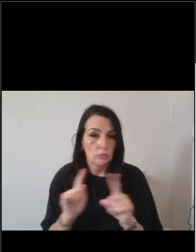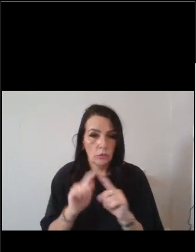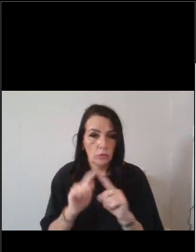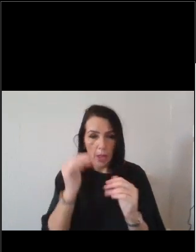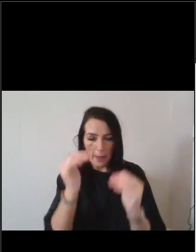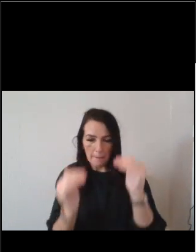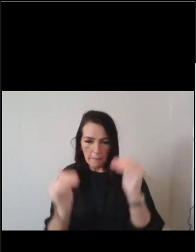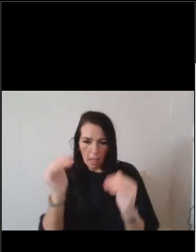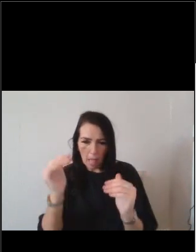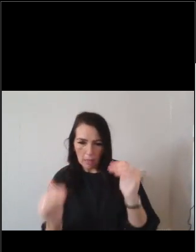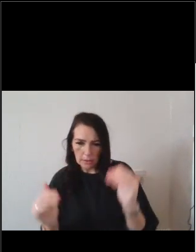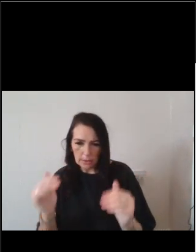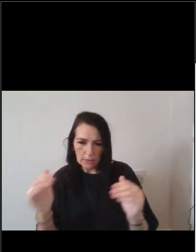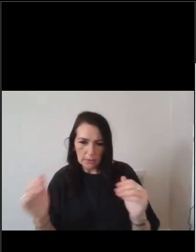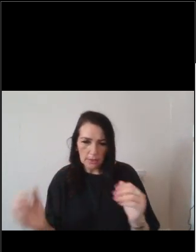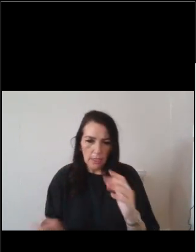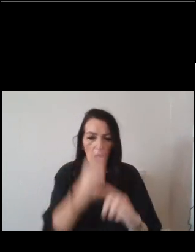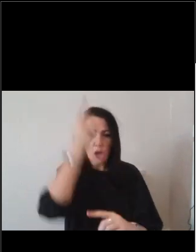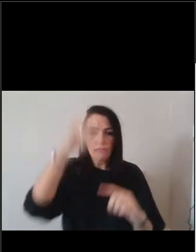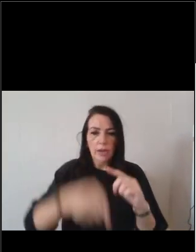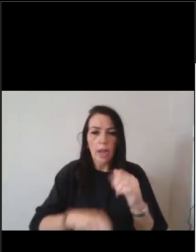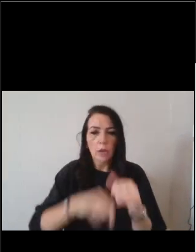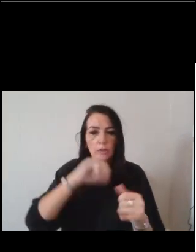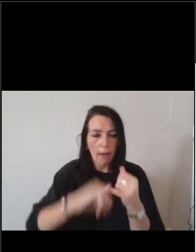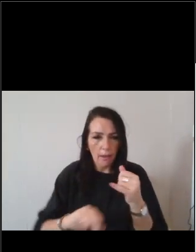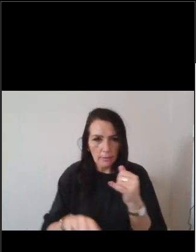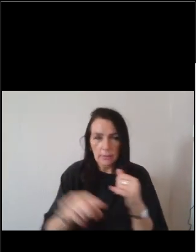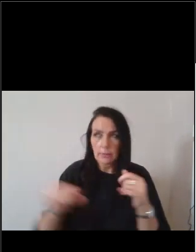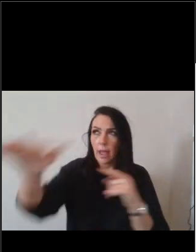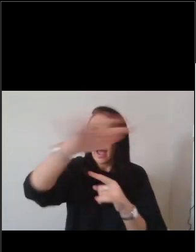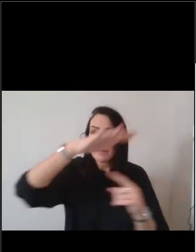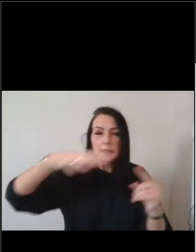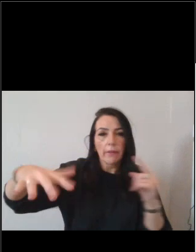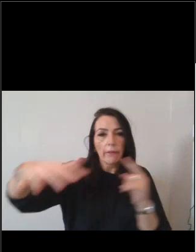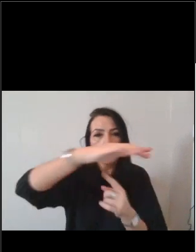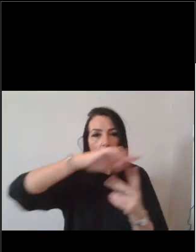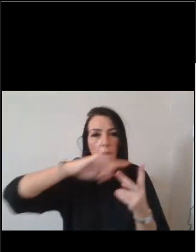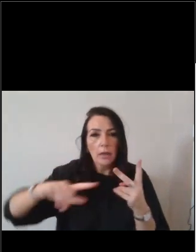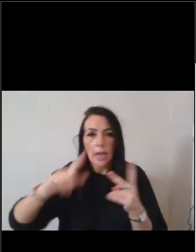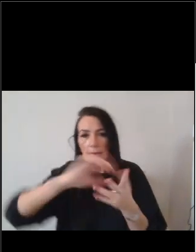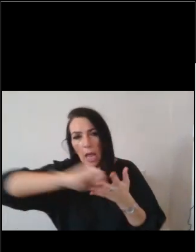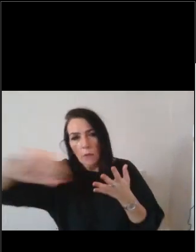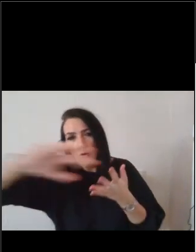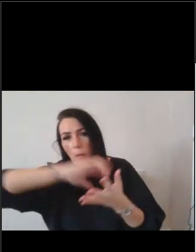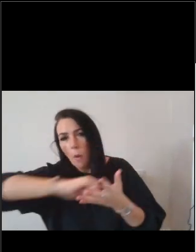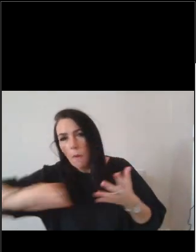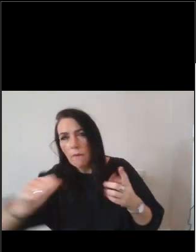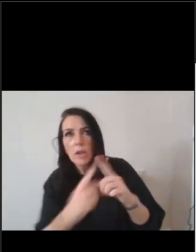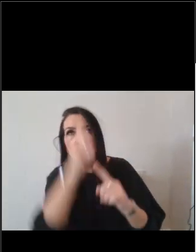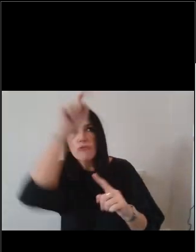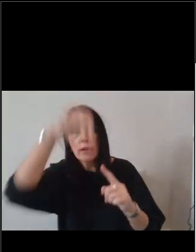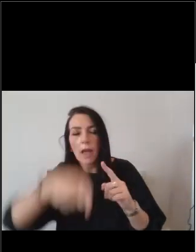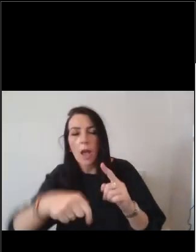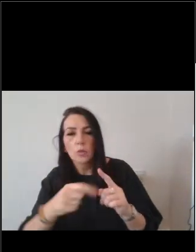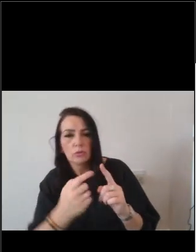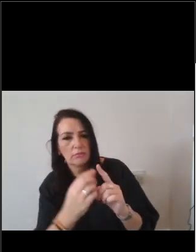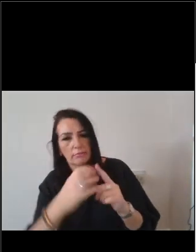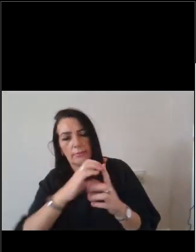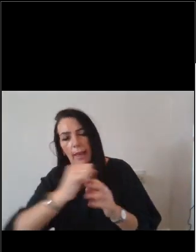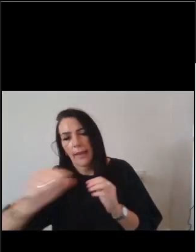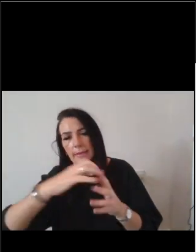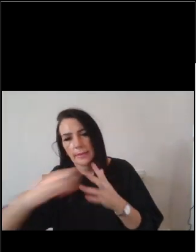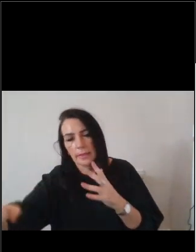amount of greenhouse gases that we put into the atmosphere and the amount that we remove. And so we therefore need to consider